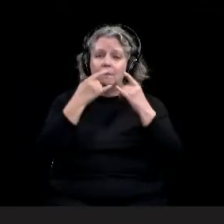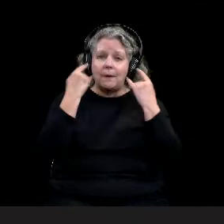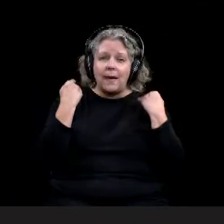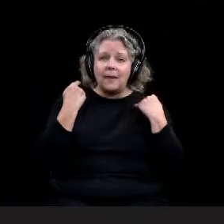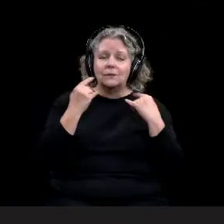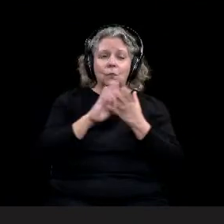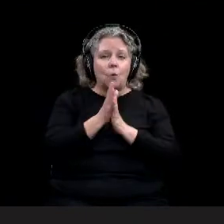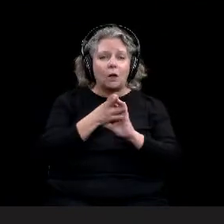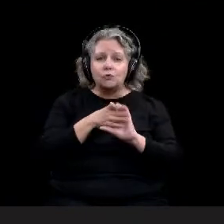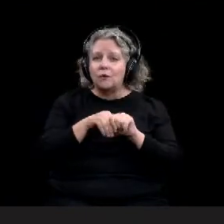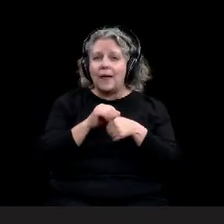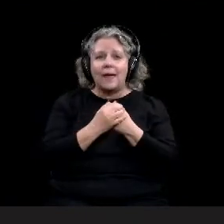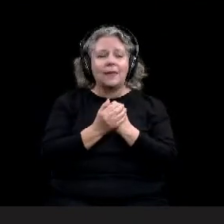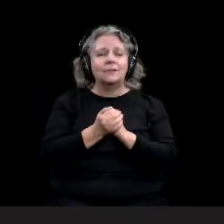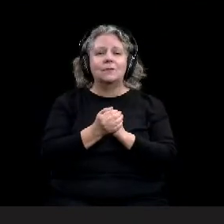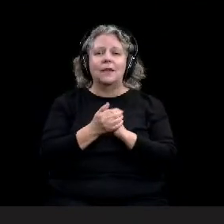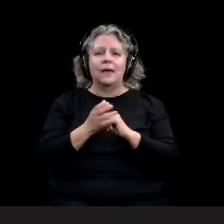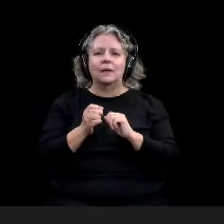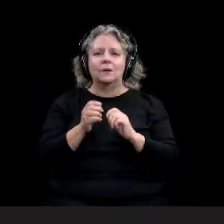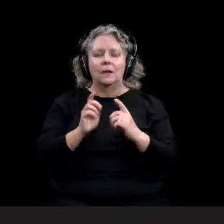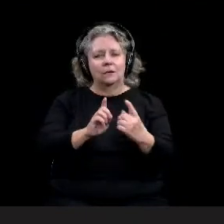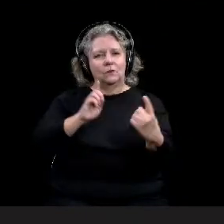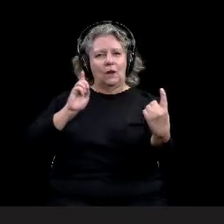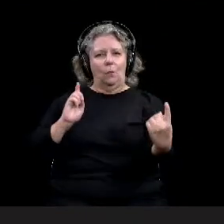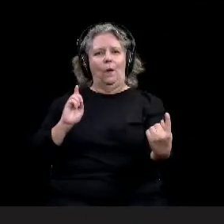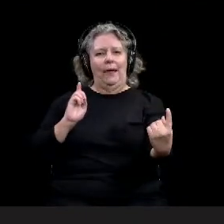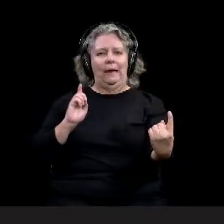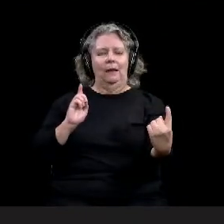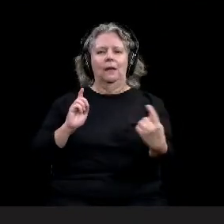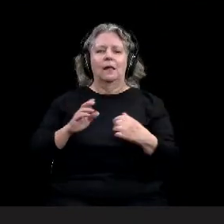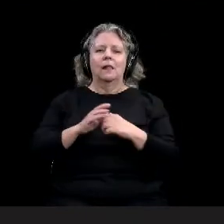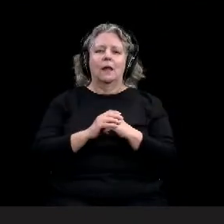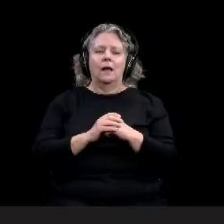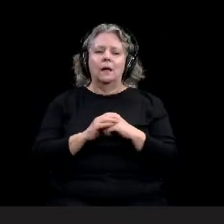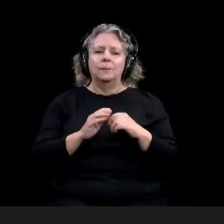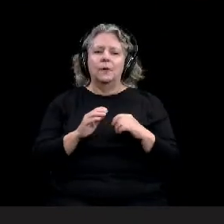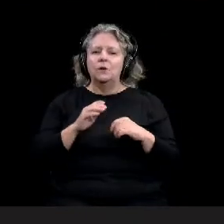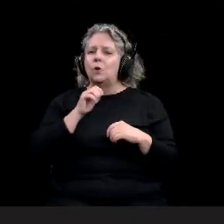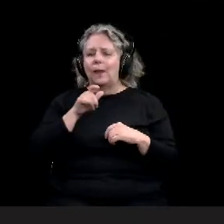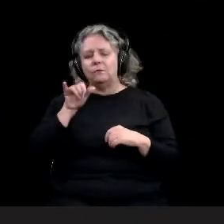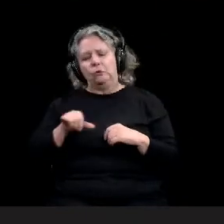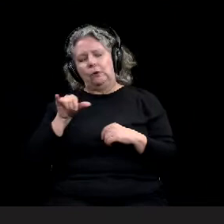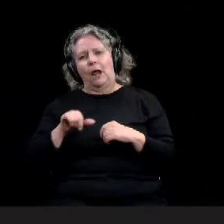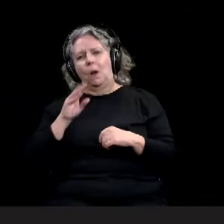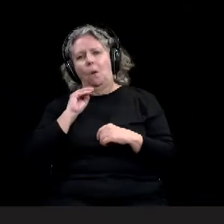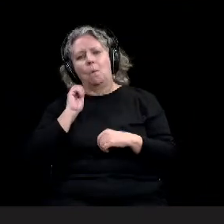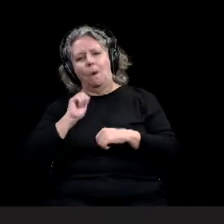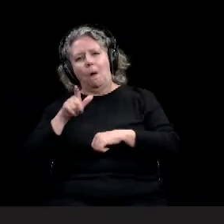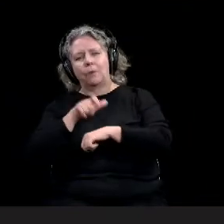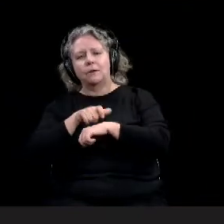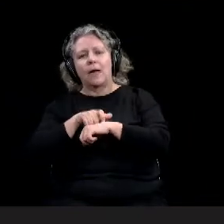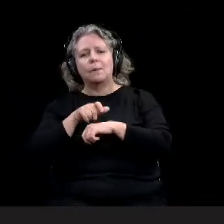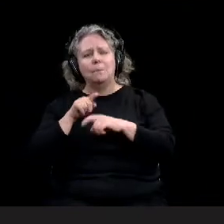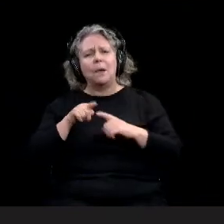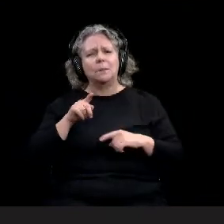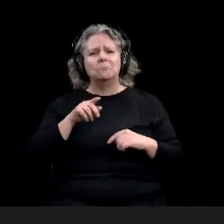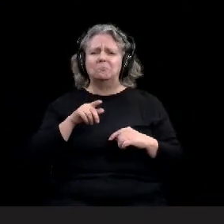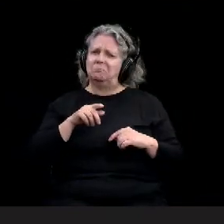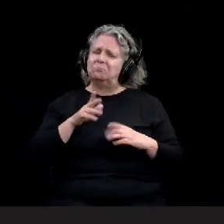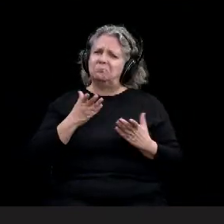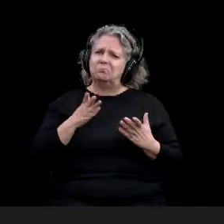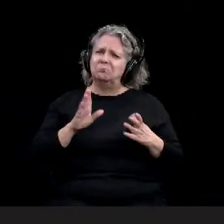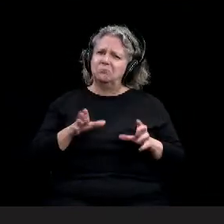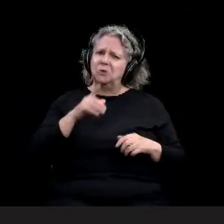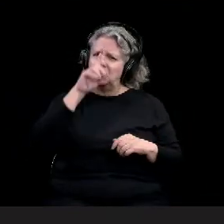be smart about it and take the vaccine. The vaccine is a safe vaccine. I've been vaccinated. Most of my friends